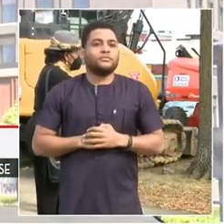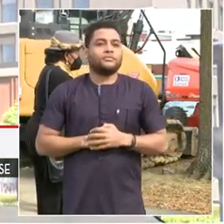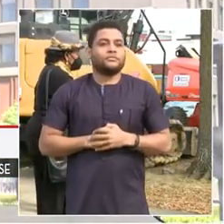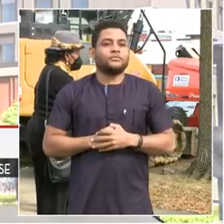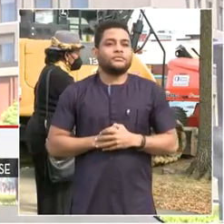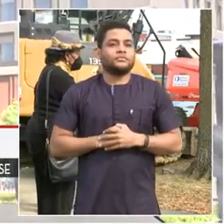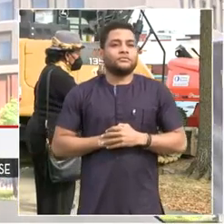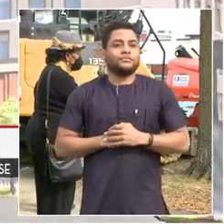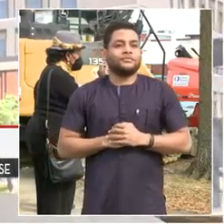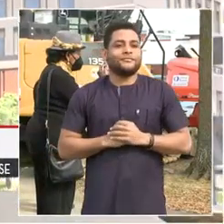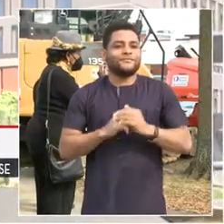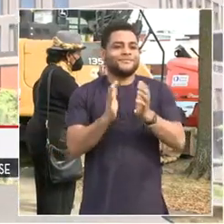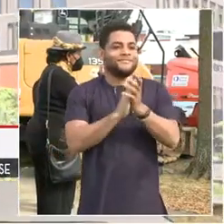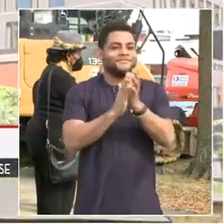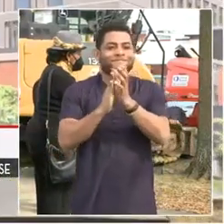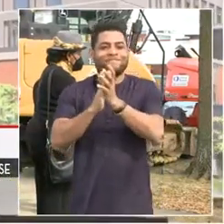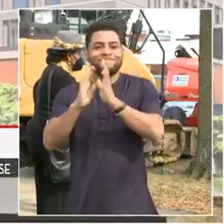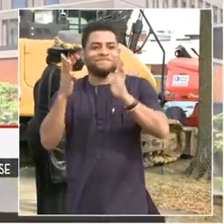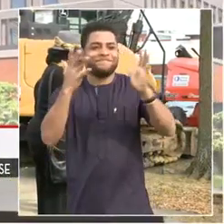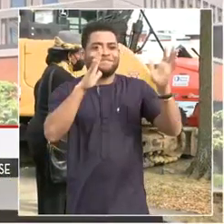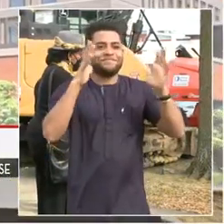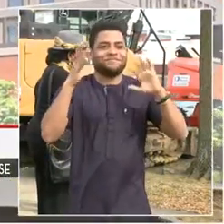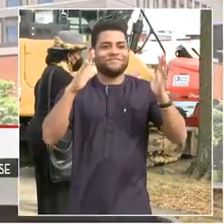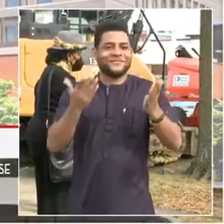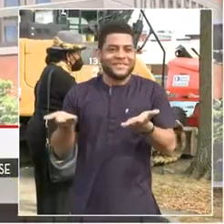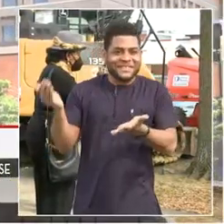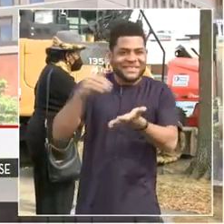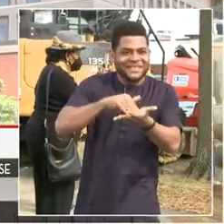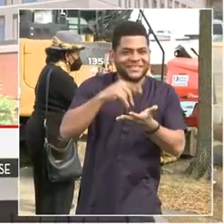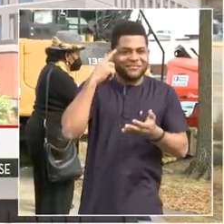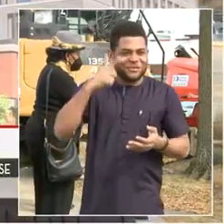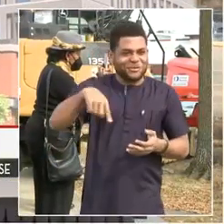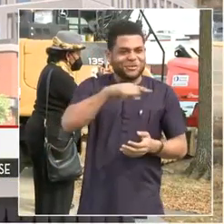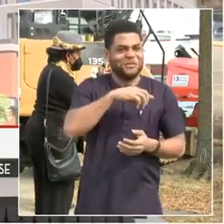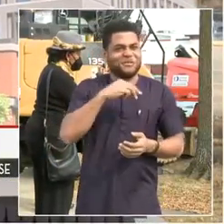Let's give another big round of applause for the members of the council.